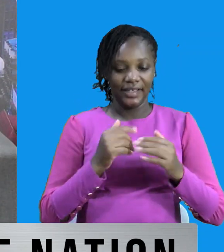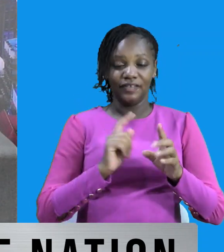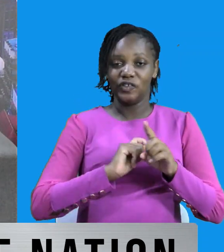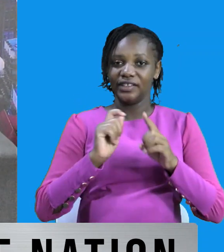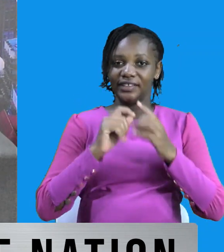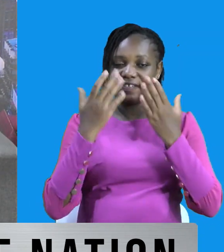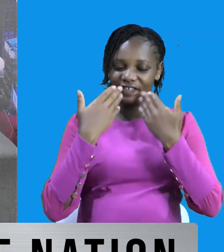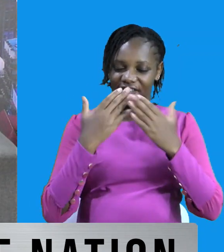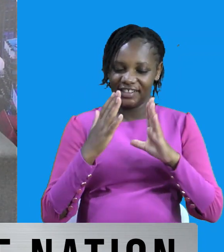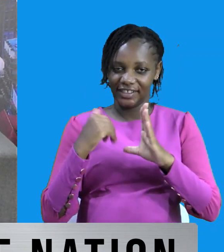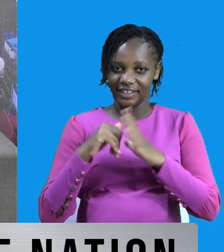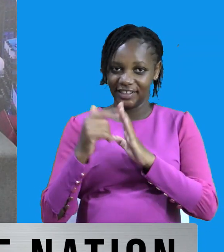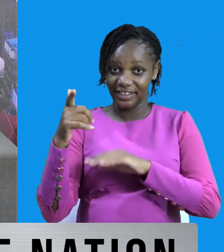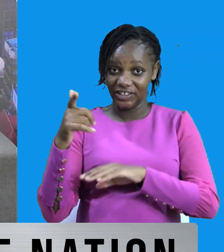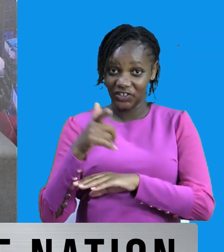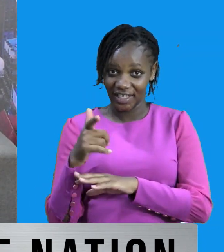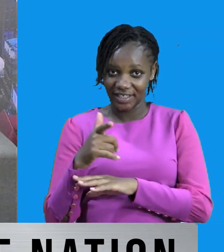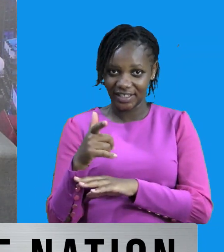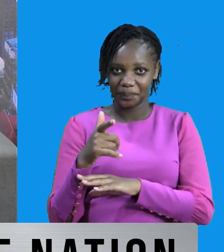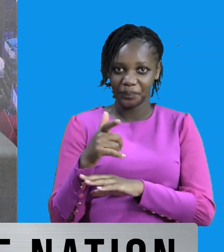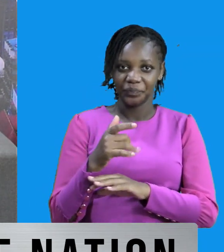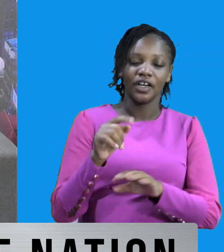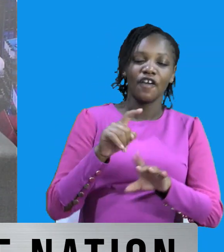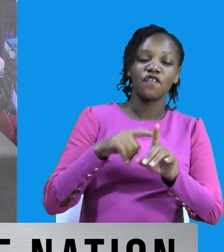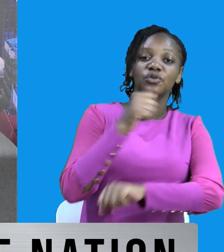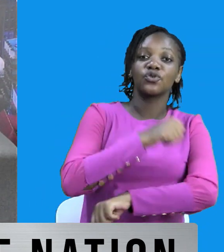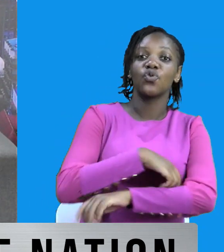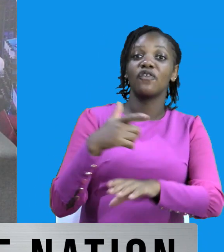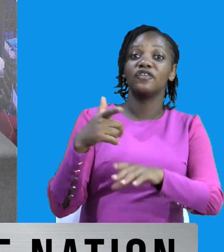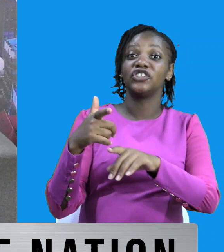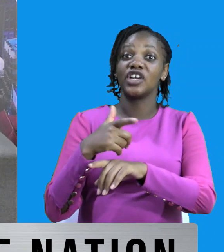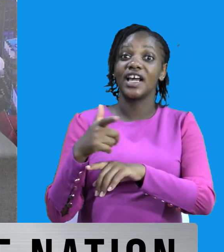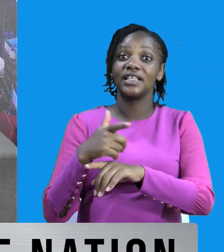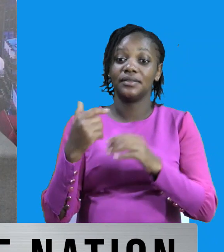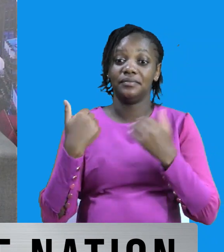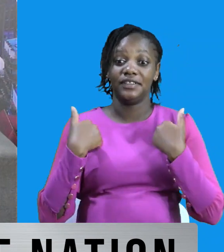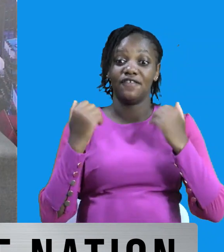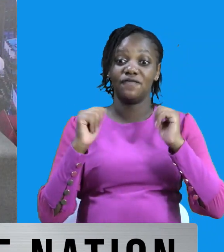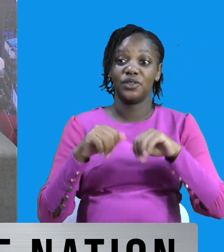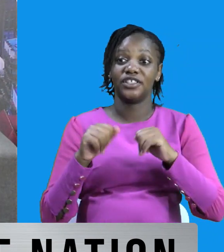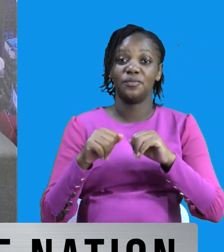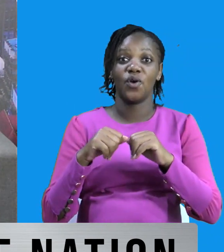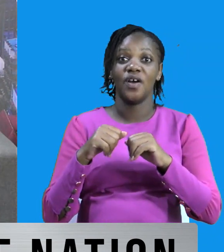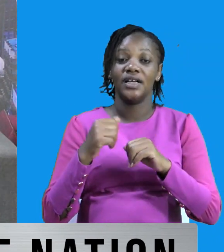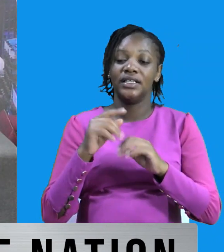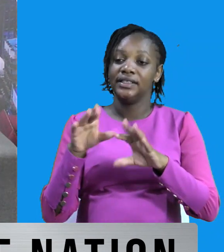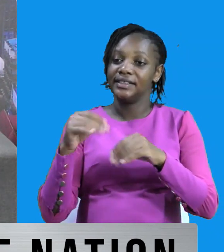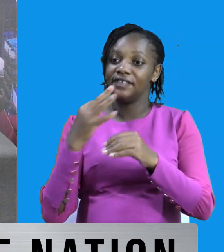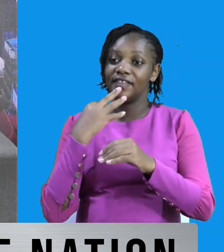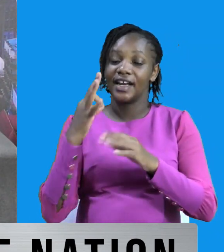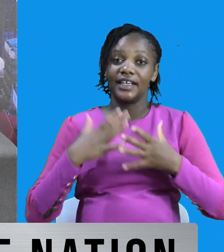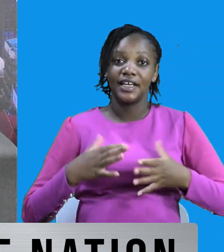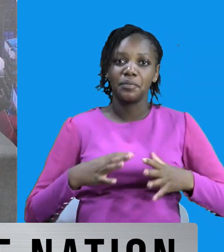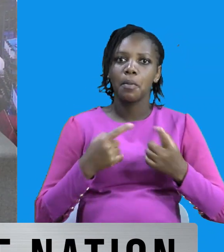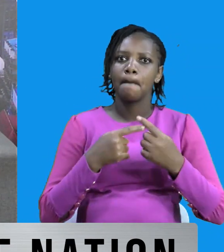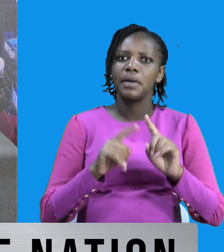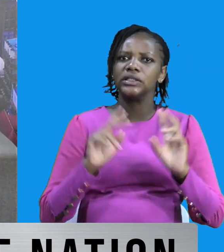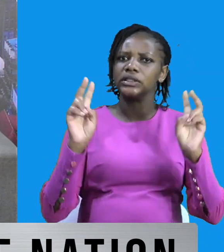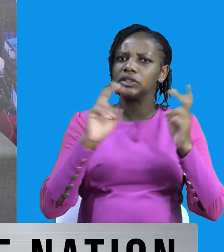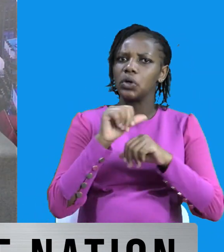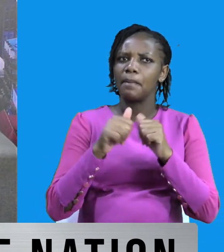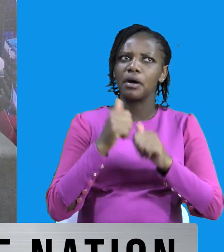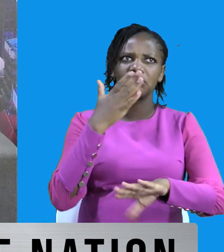I've been trained in journalism. I've been trained from the School of Journalism. I can give you 300 people. Yes. However, the issue of Brian